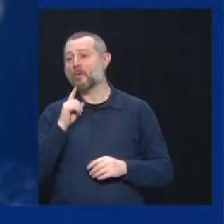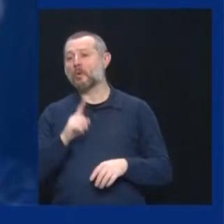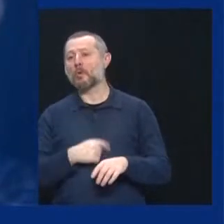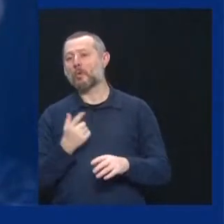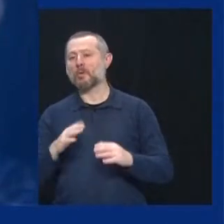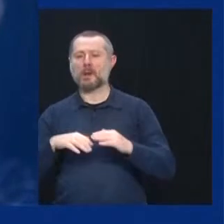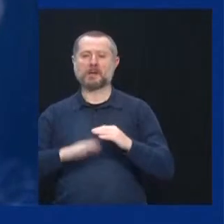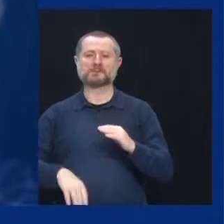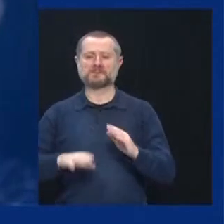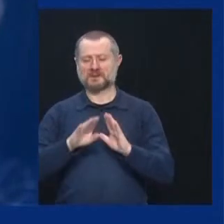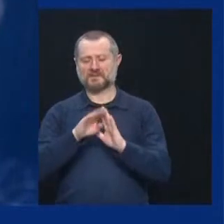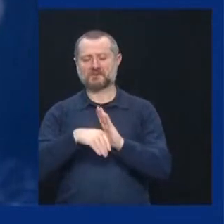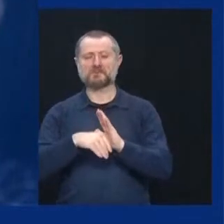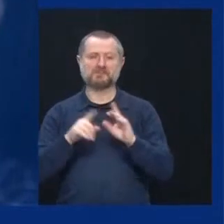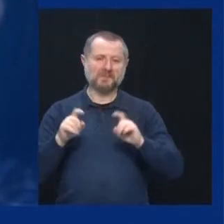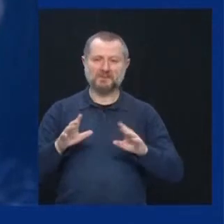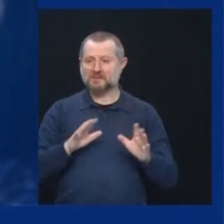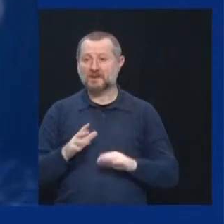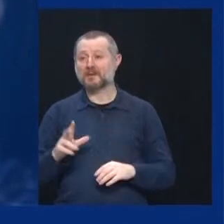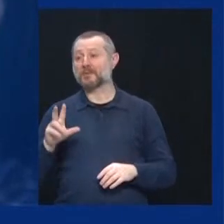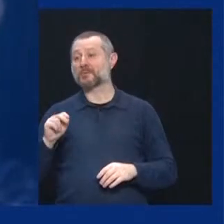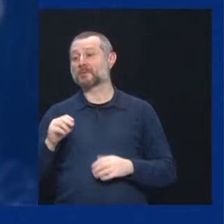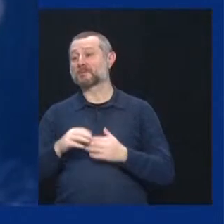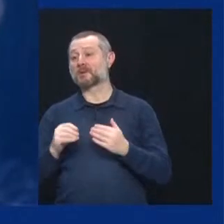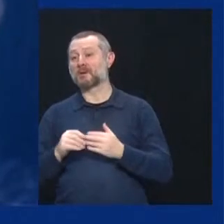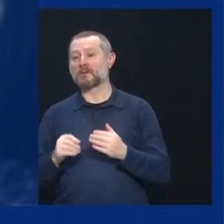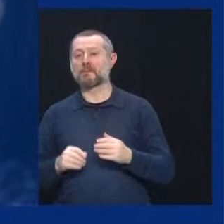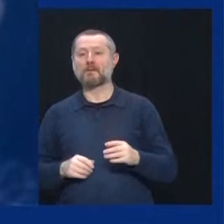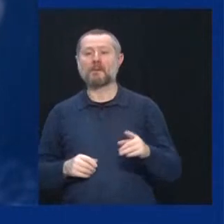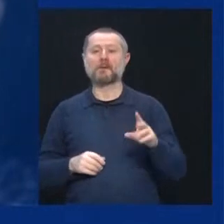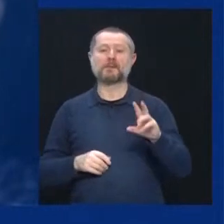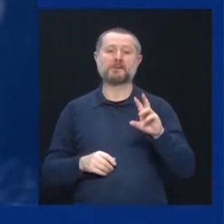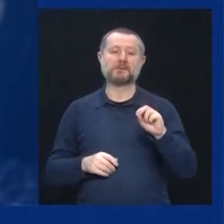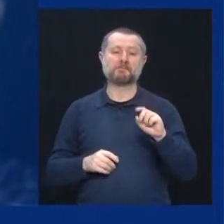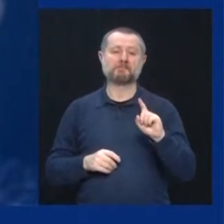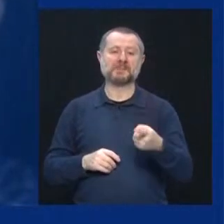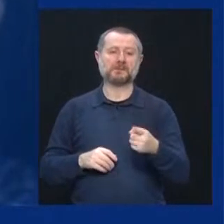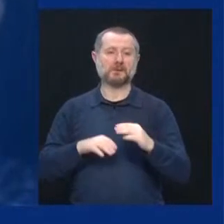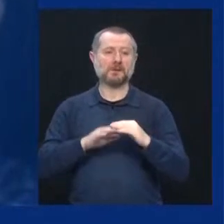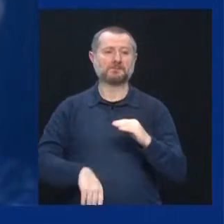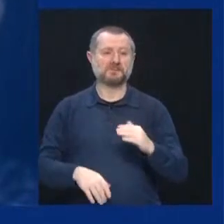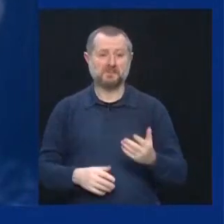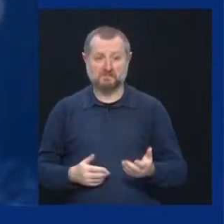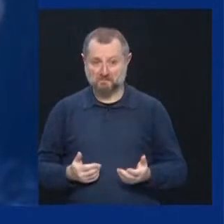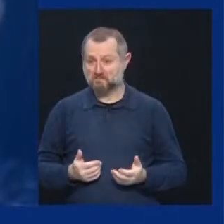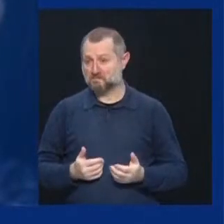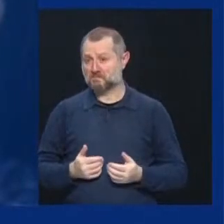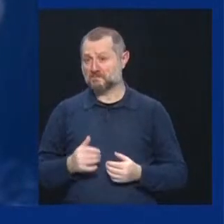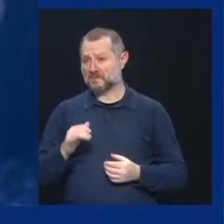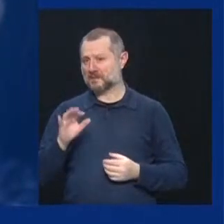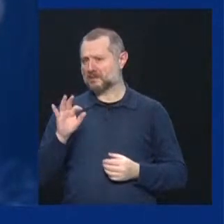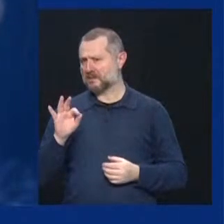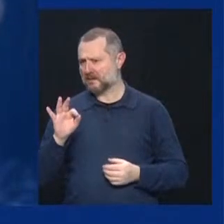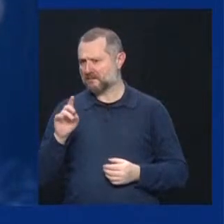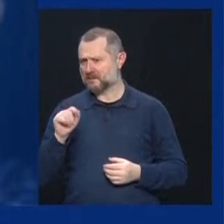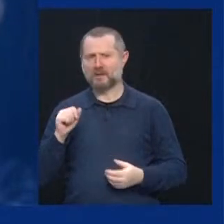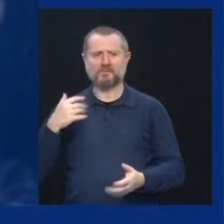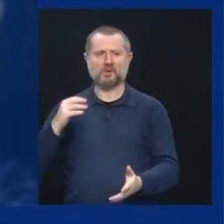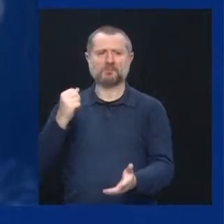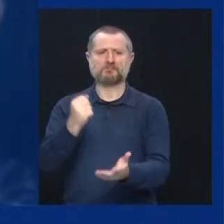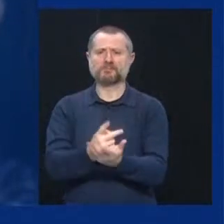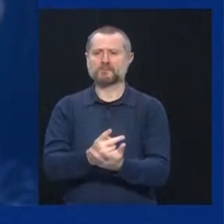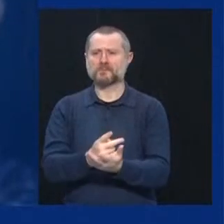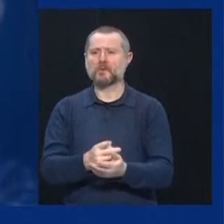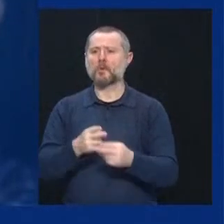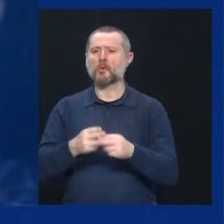30 and 30. It's an FDA-approved antigen test. It gives